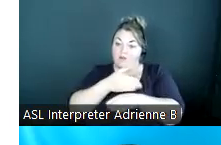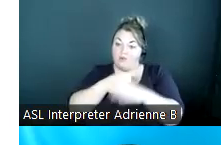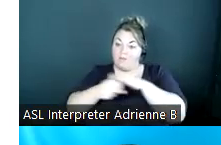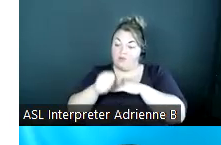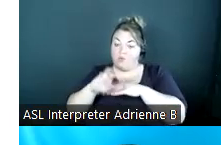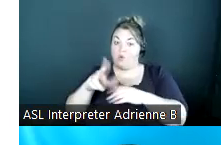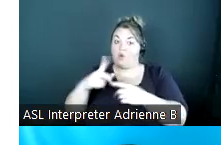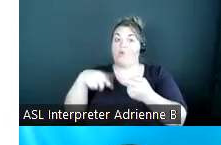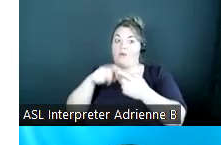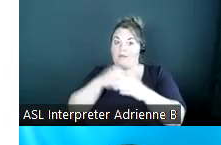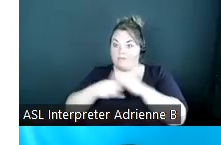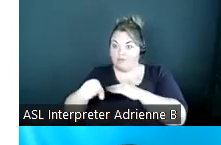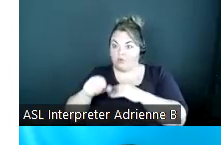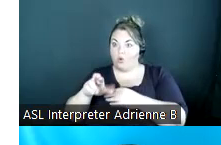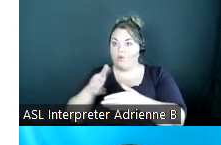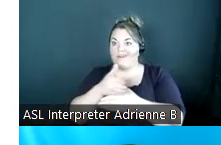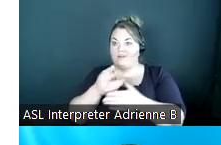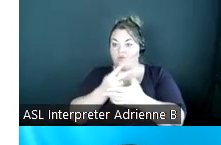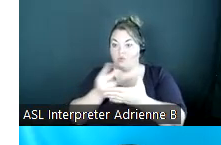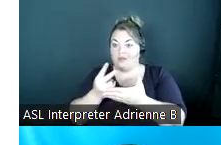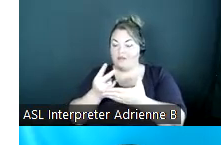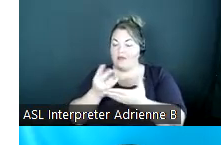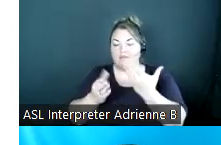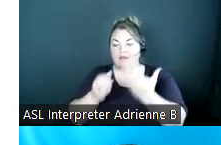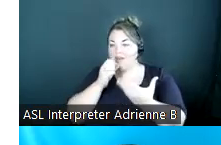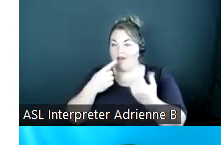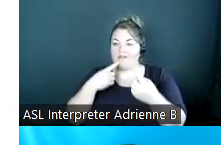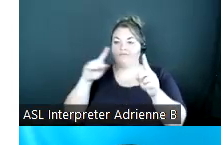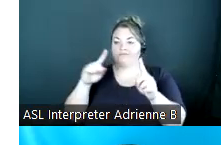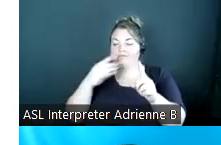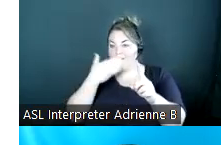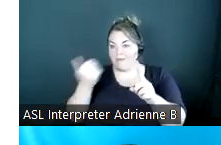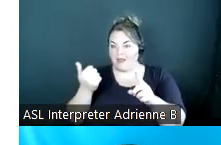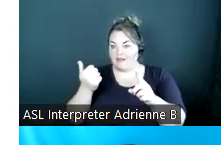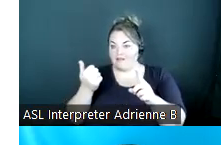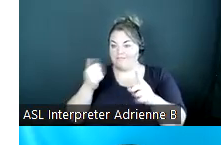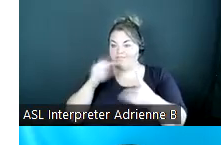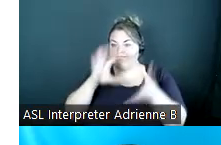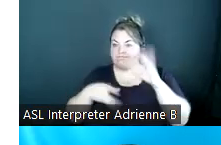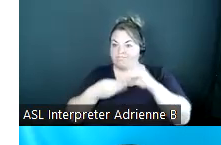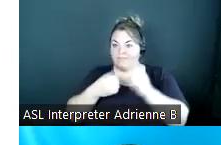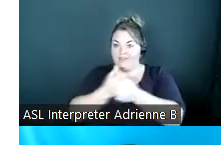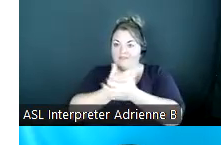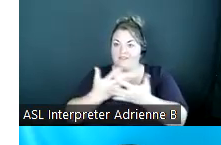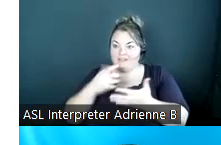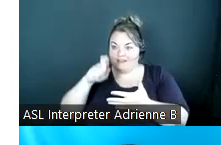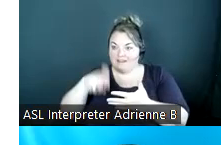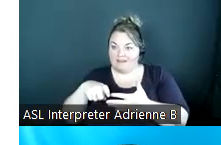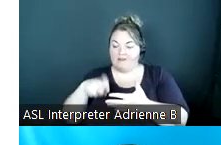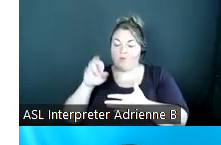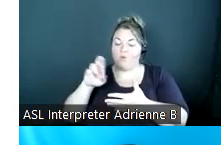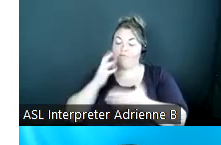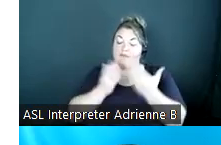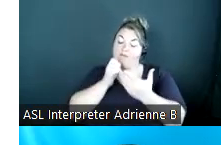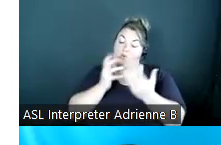or potentially even 2 weeks within admission, may not necessarily capture everything that the individual needs, or may not match